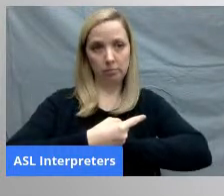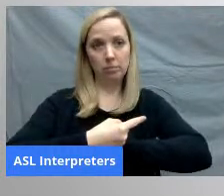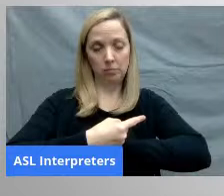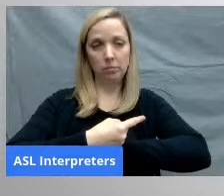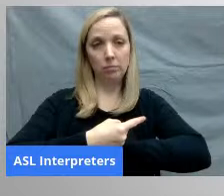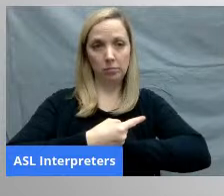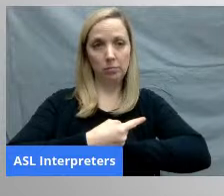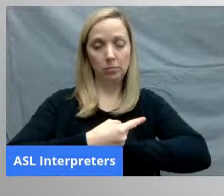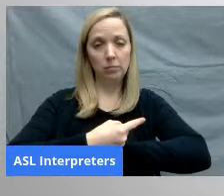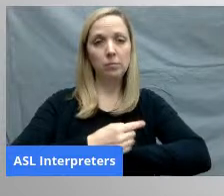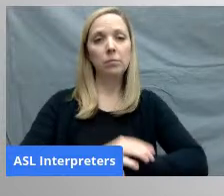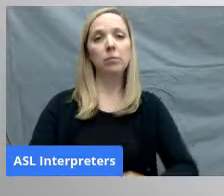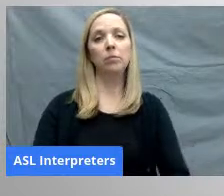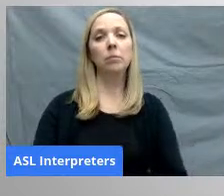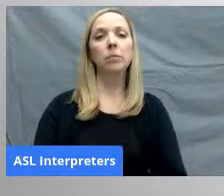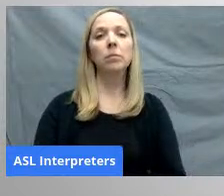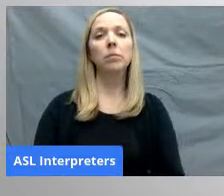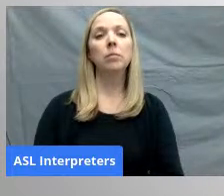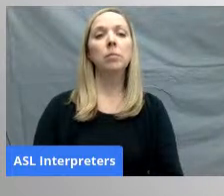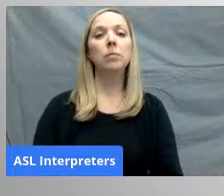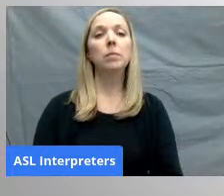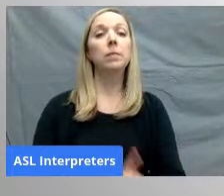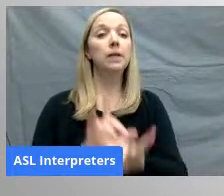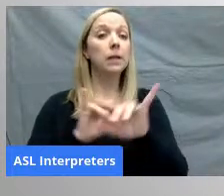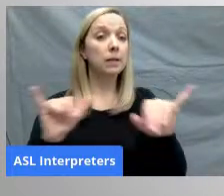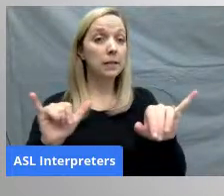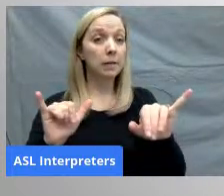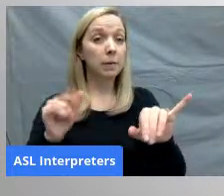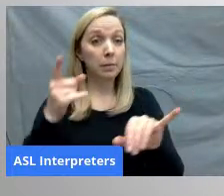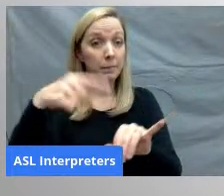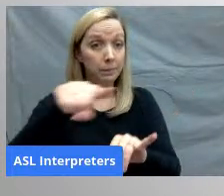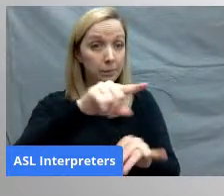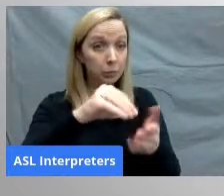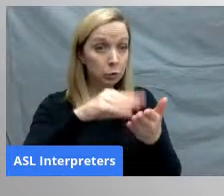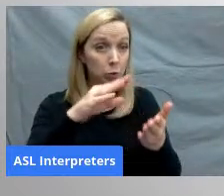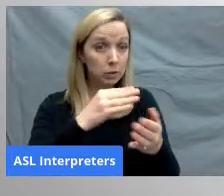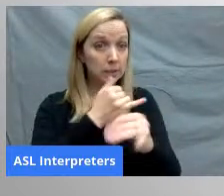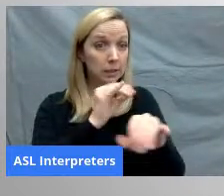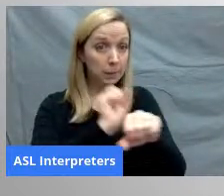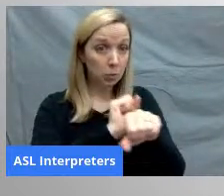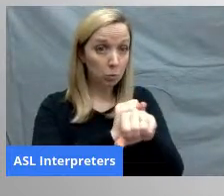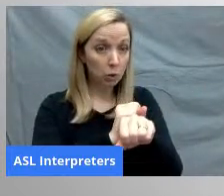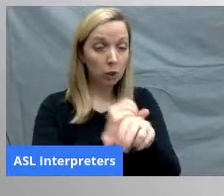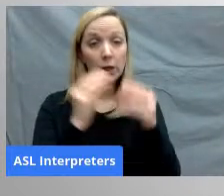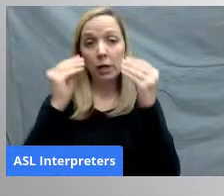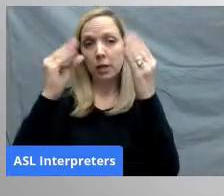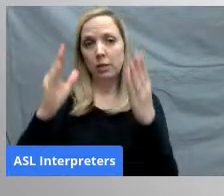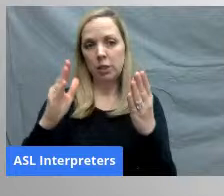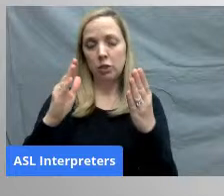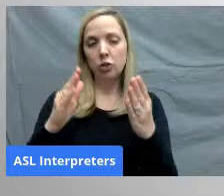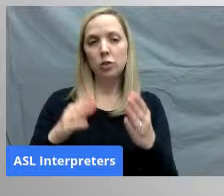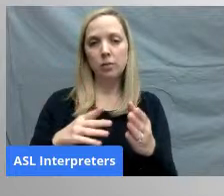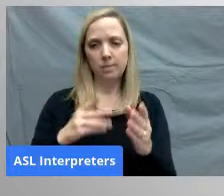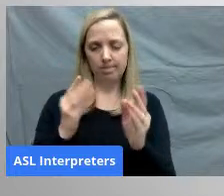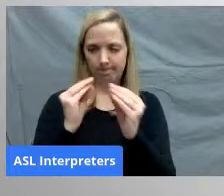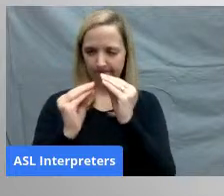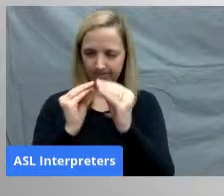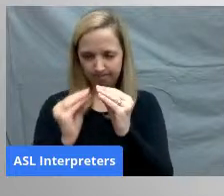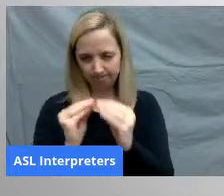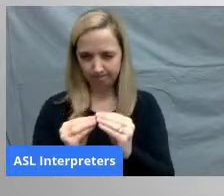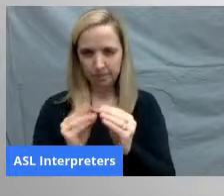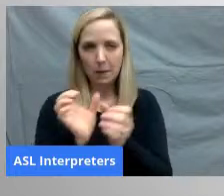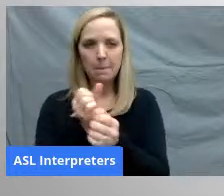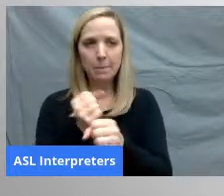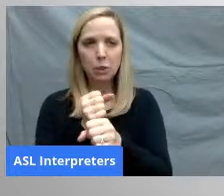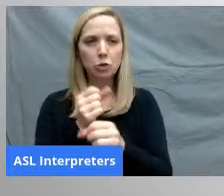independently, and then teachers would have the entire day to finalize schedules for the upcoming school year.